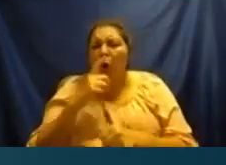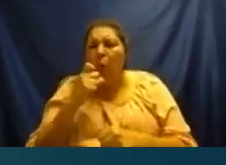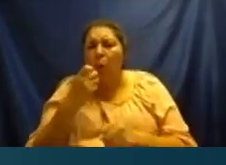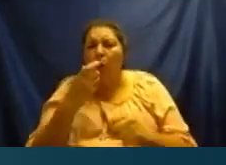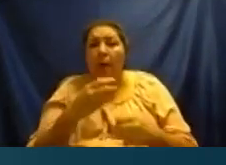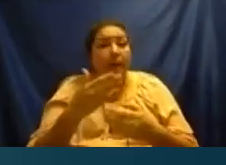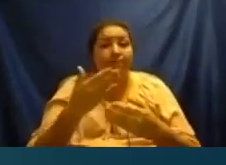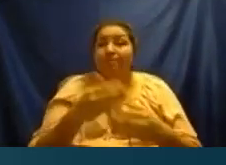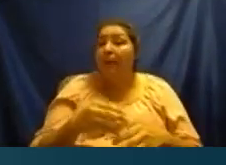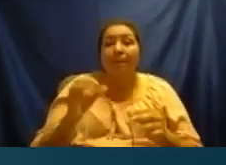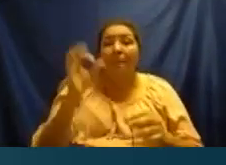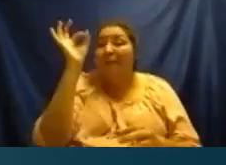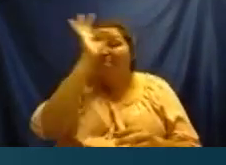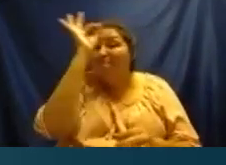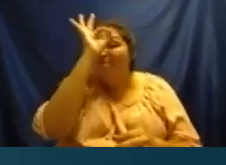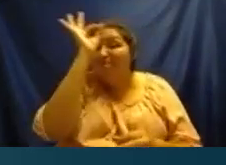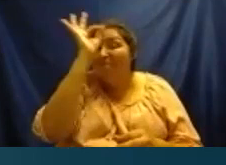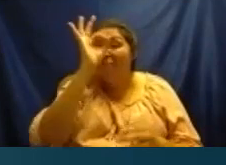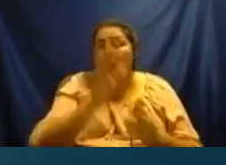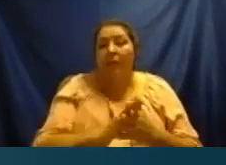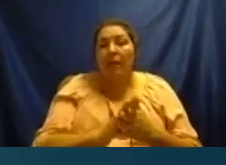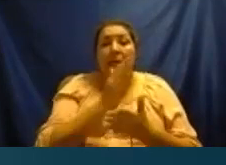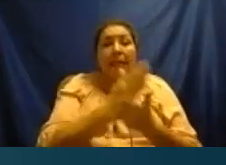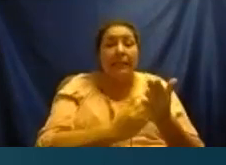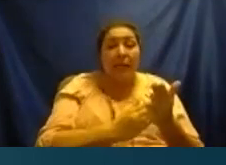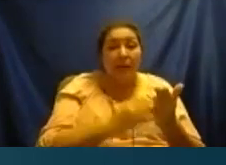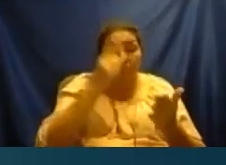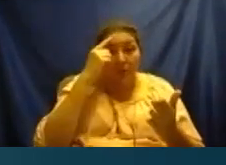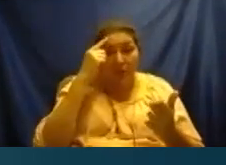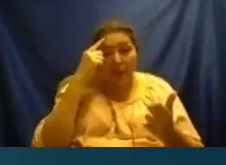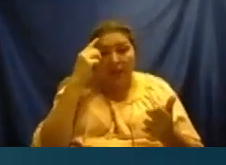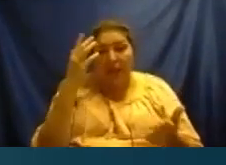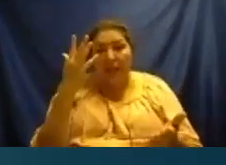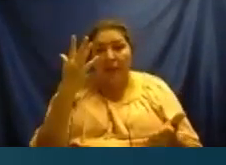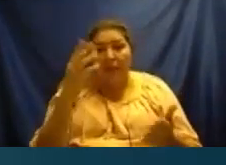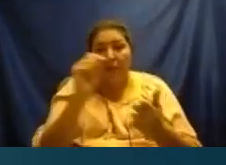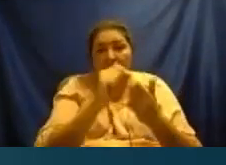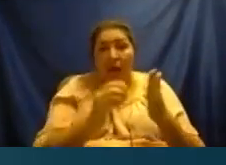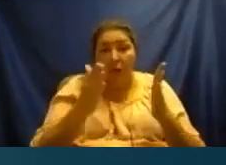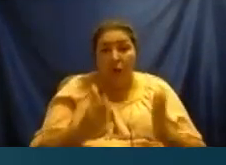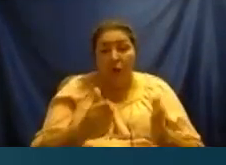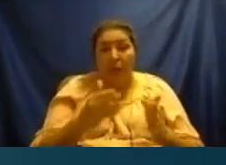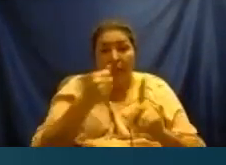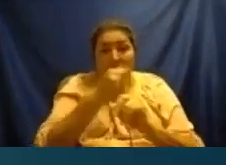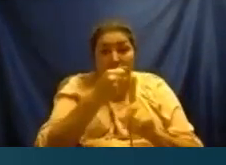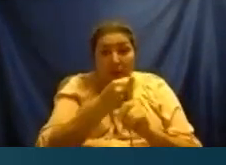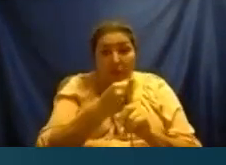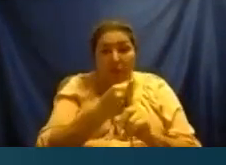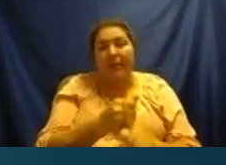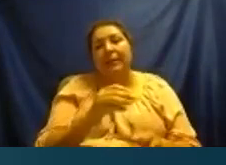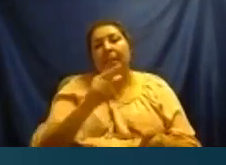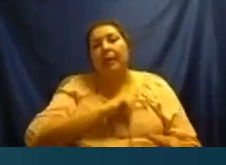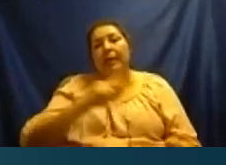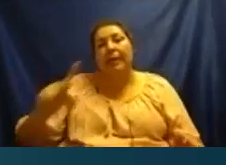Y. In fact, some have postulated that the author is King David himself because the